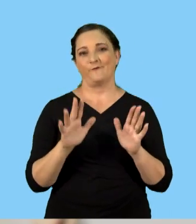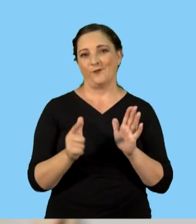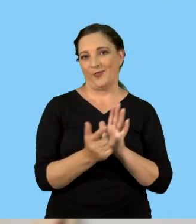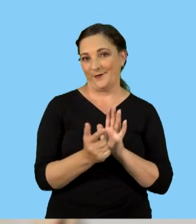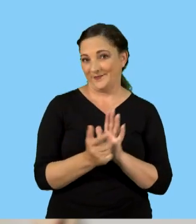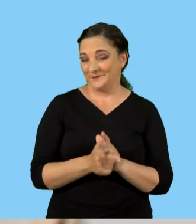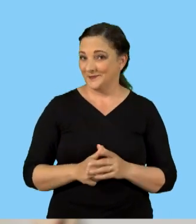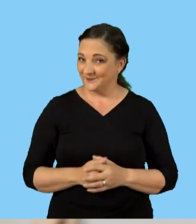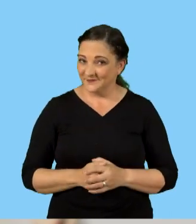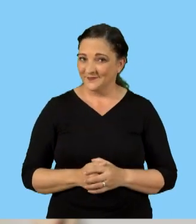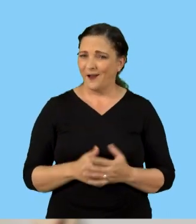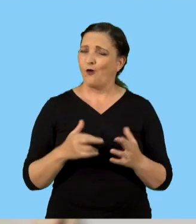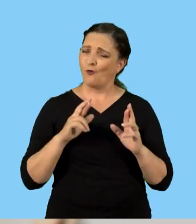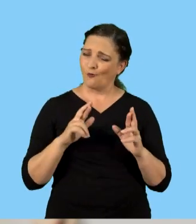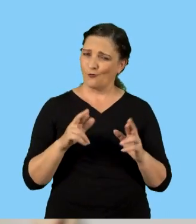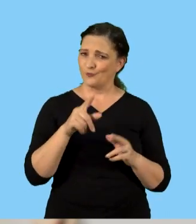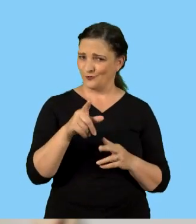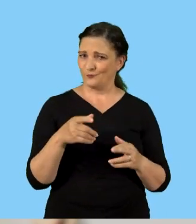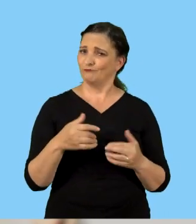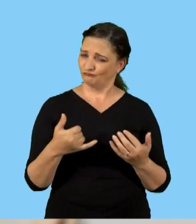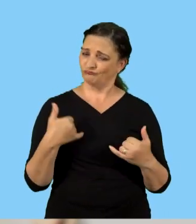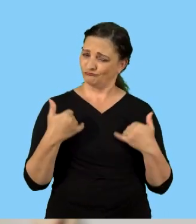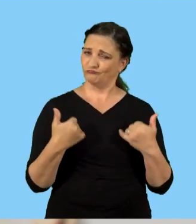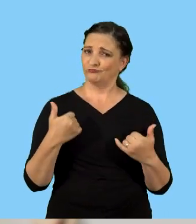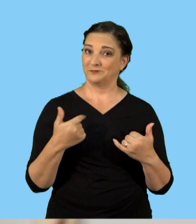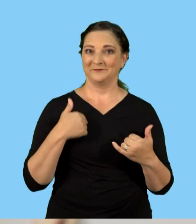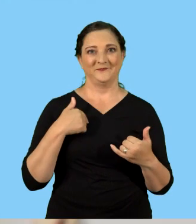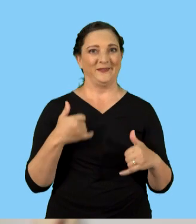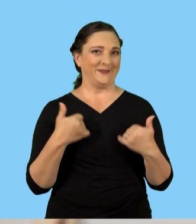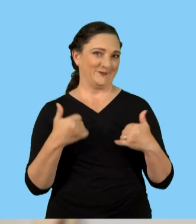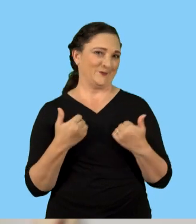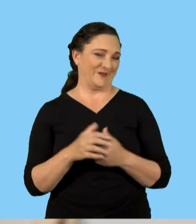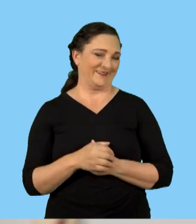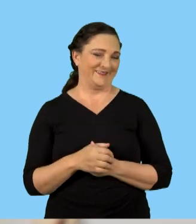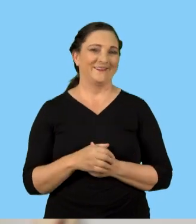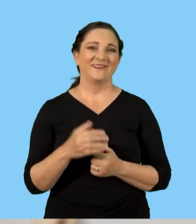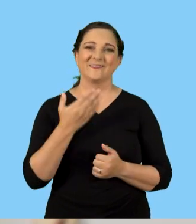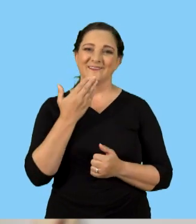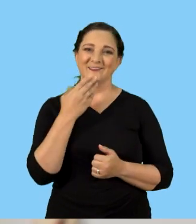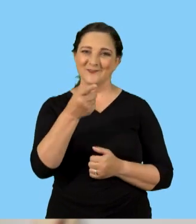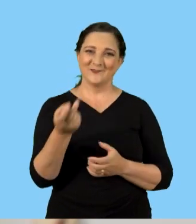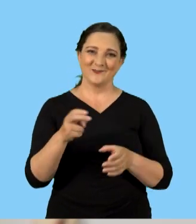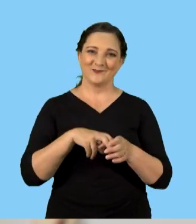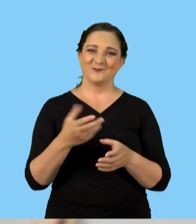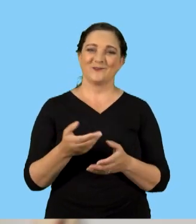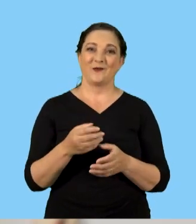wonderful lesson on functions and relationships. I really hope you did enjoy it. I know I did. Thank you for